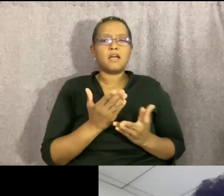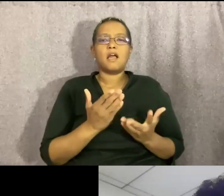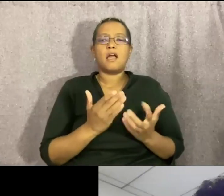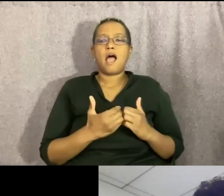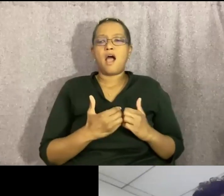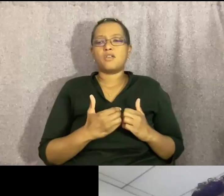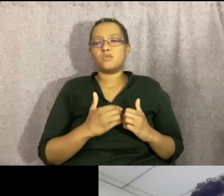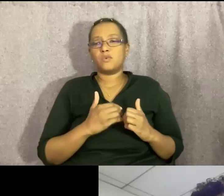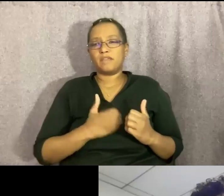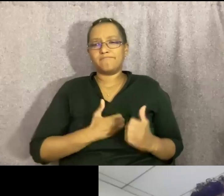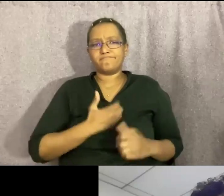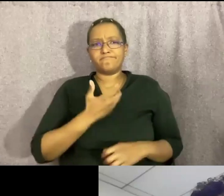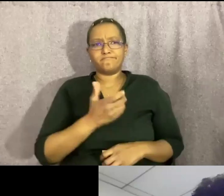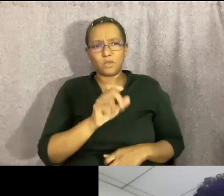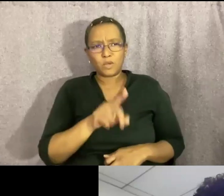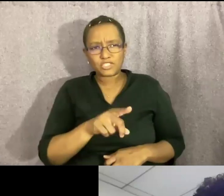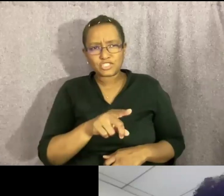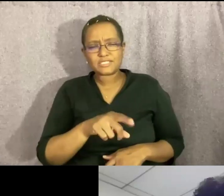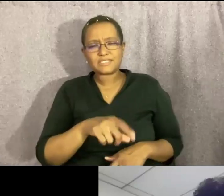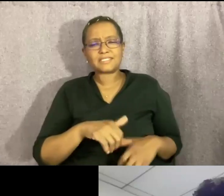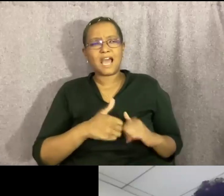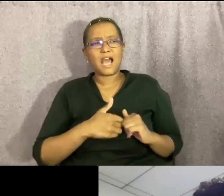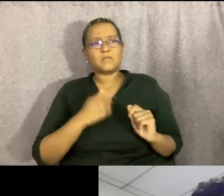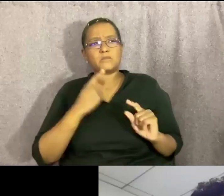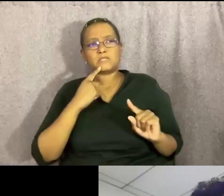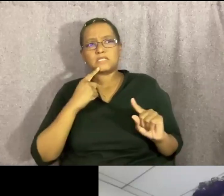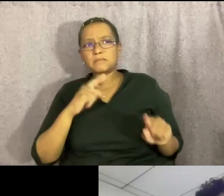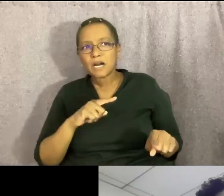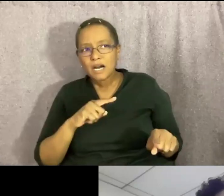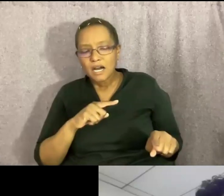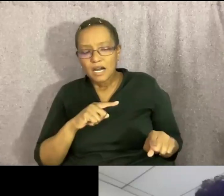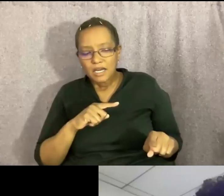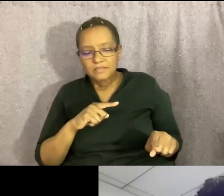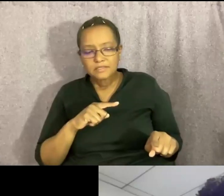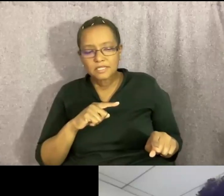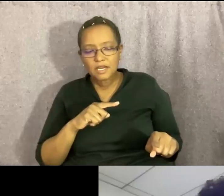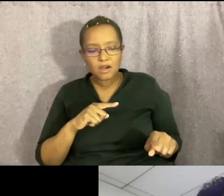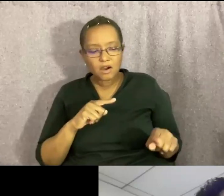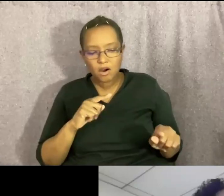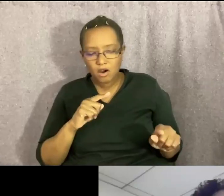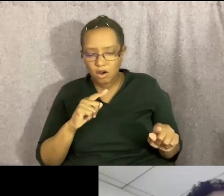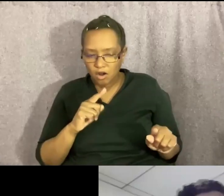never even had an experience of being in community.